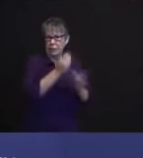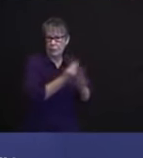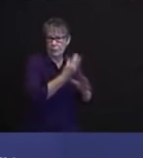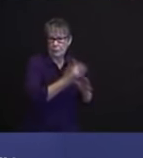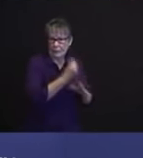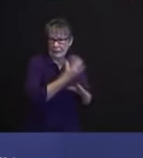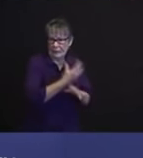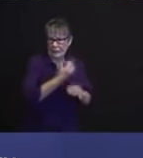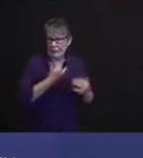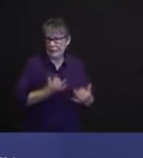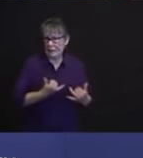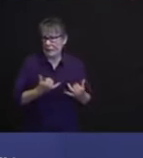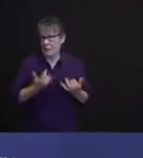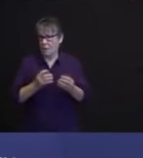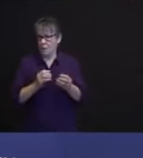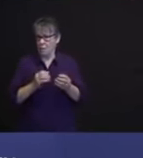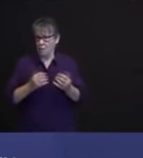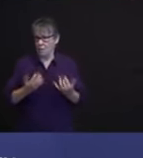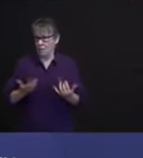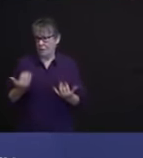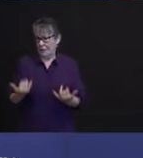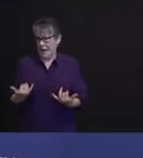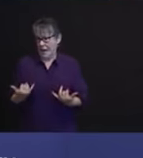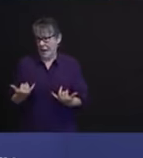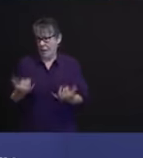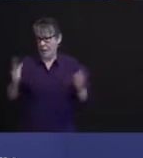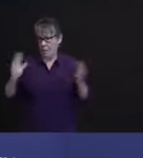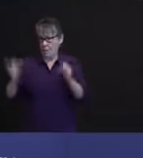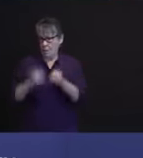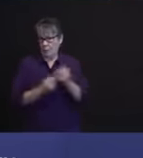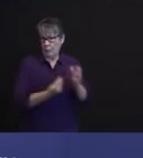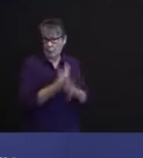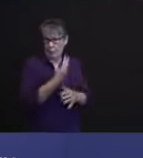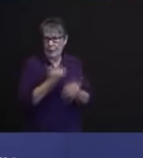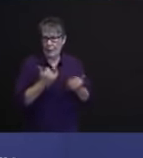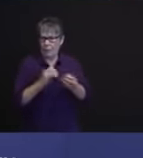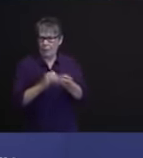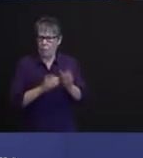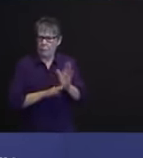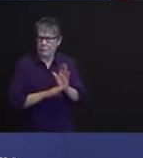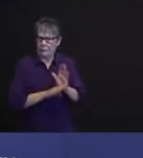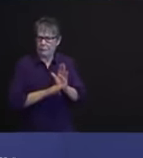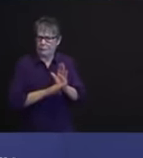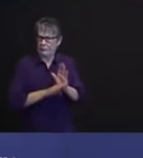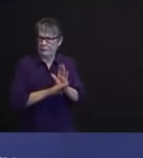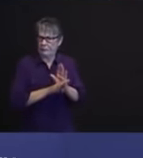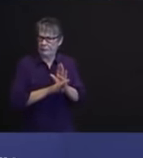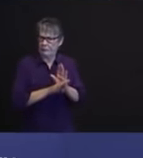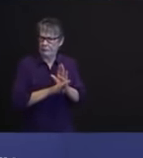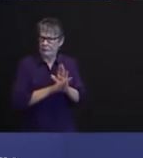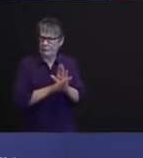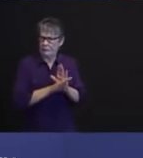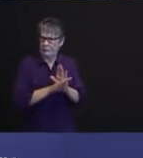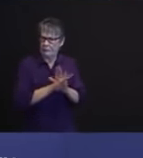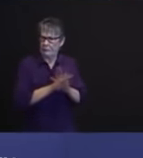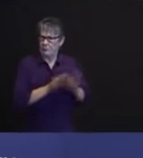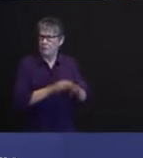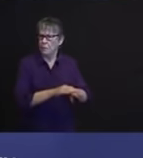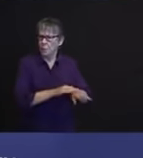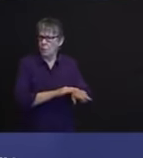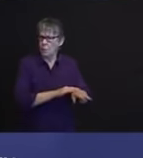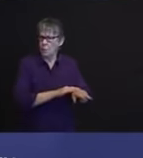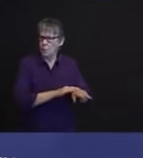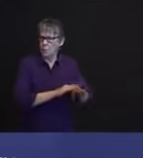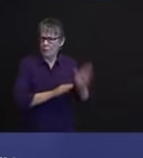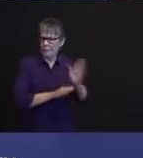that people have been doing out there, all the mitigation, the mask wearing, the social distancing. It's not like that hasn't been working. It has been working. If we